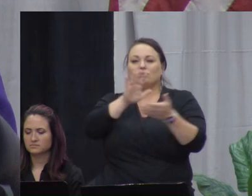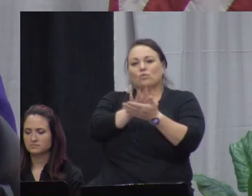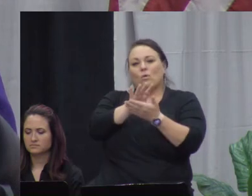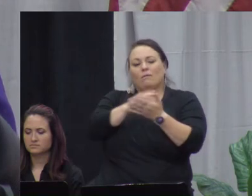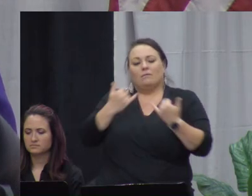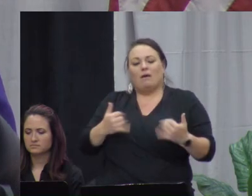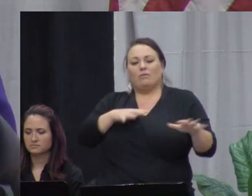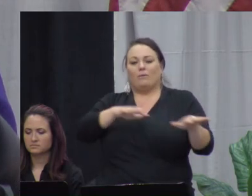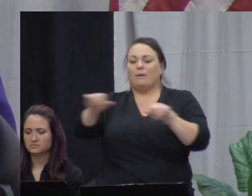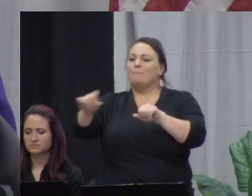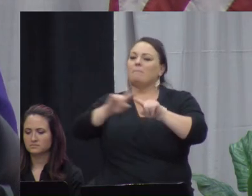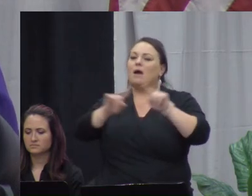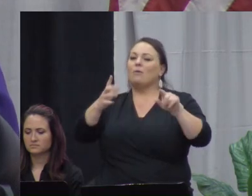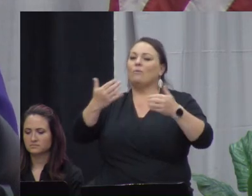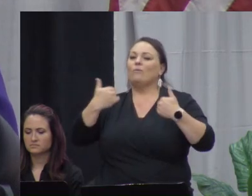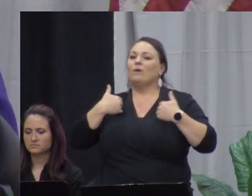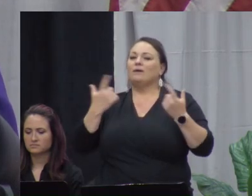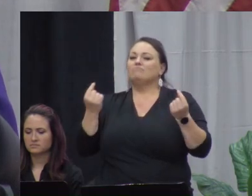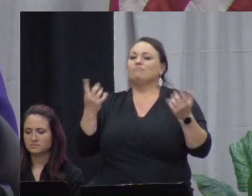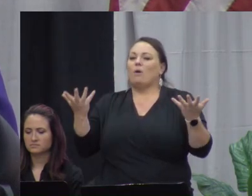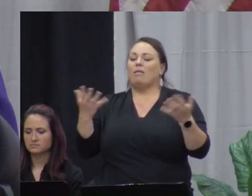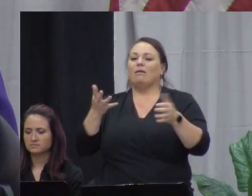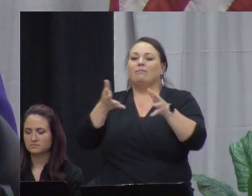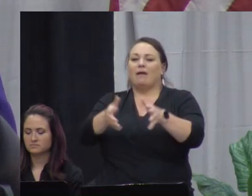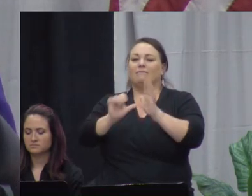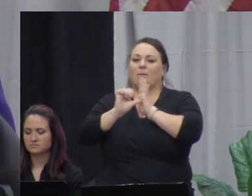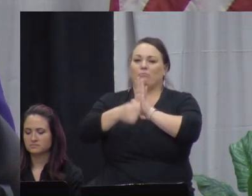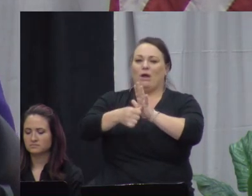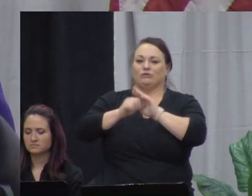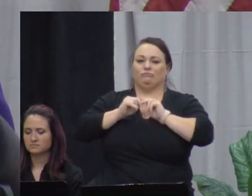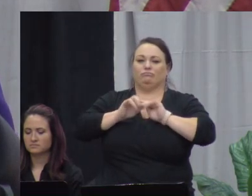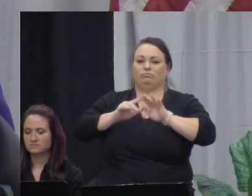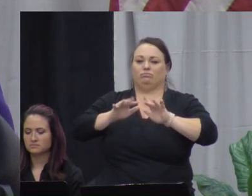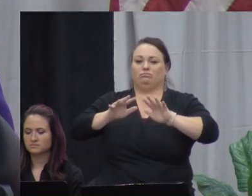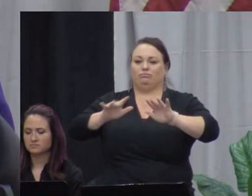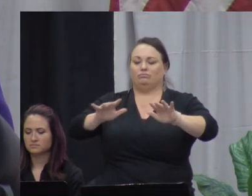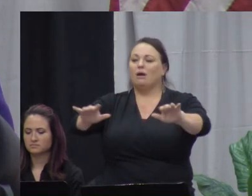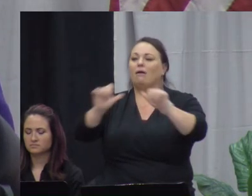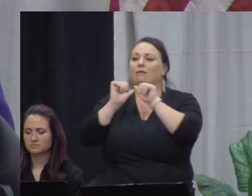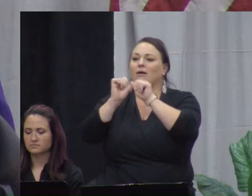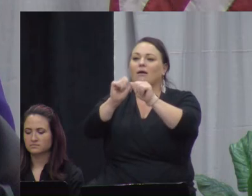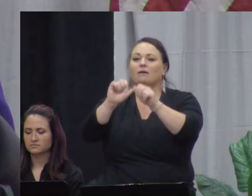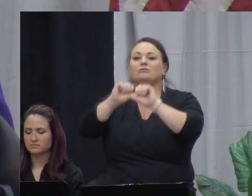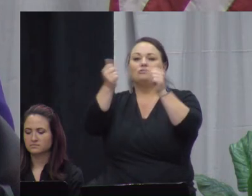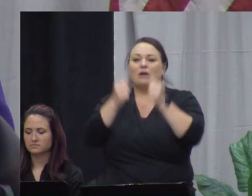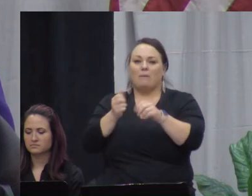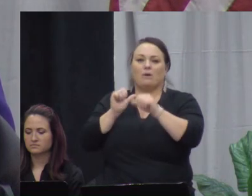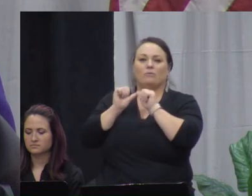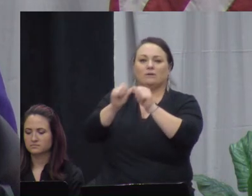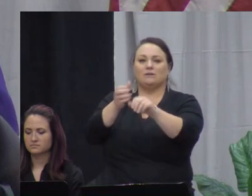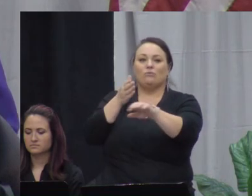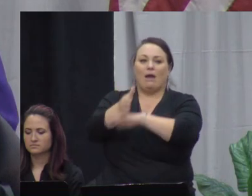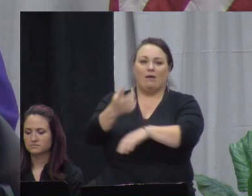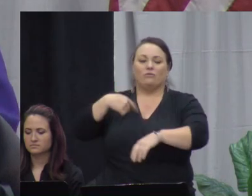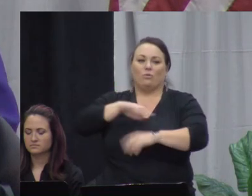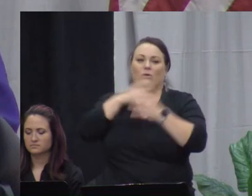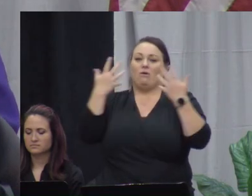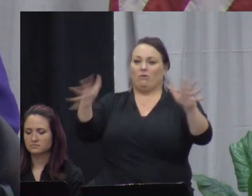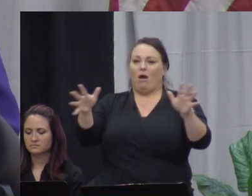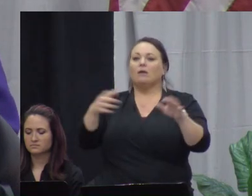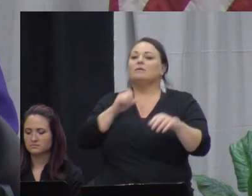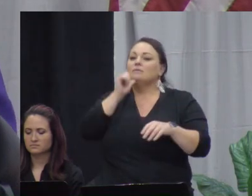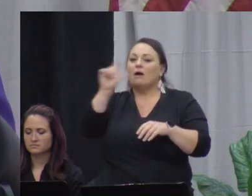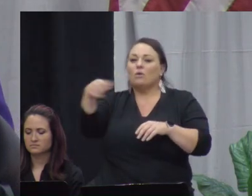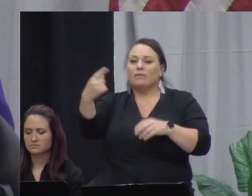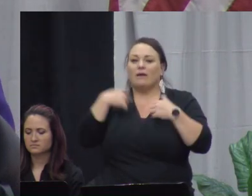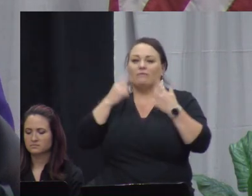we definitely left an impression, a ripple effect that has kept the school in shape and will continue to after we are gone. We not only